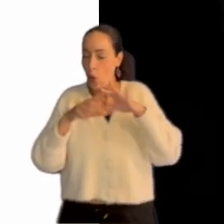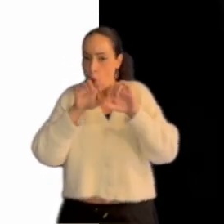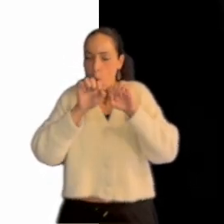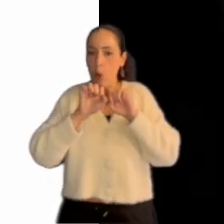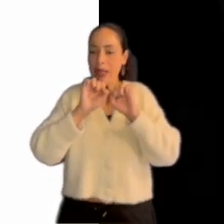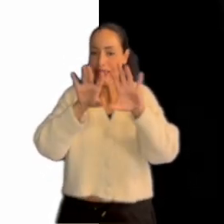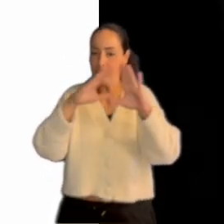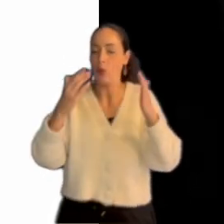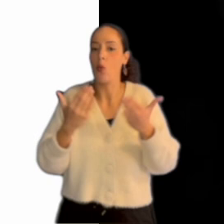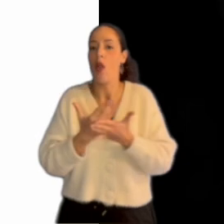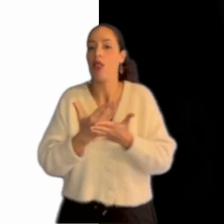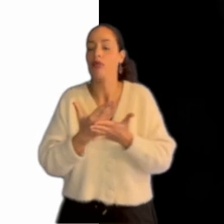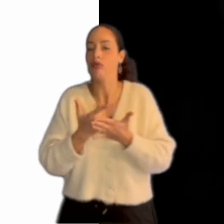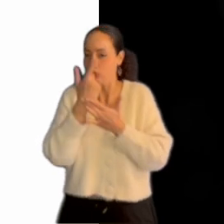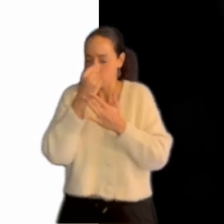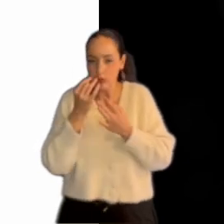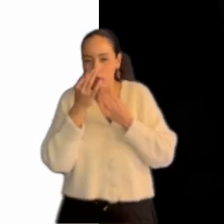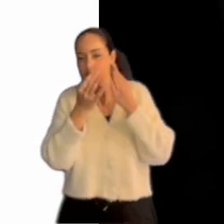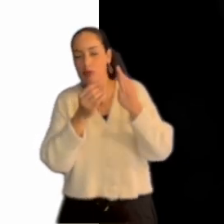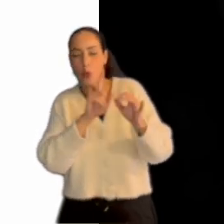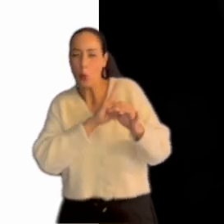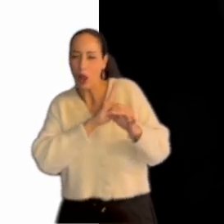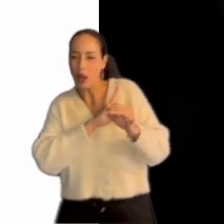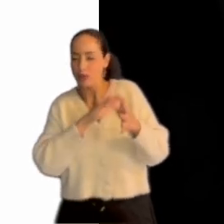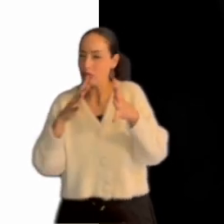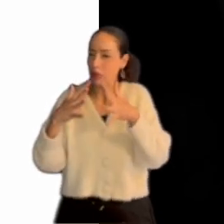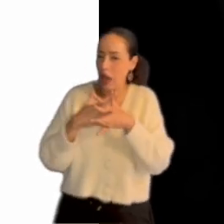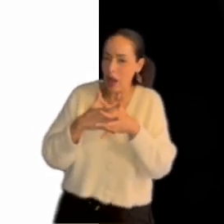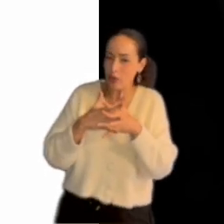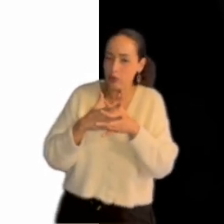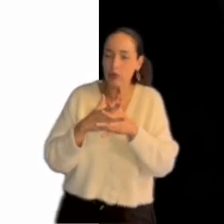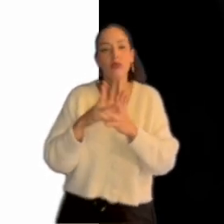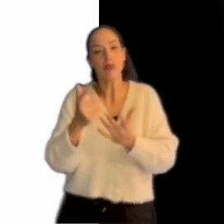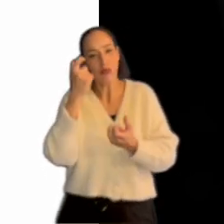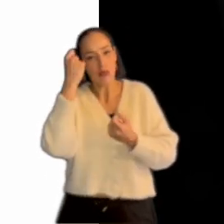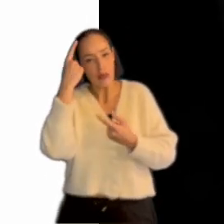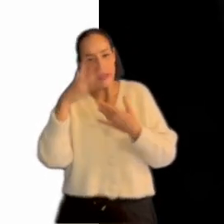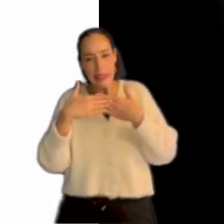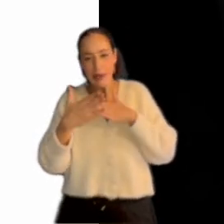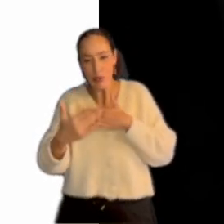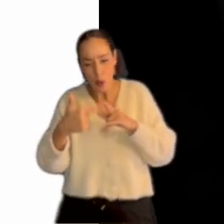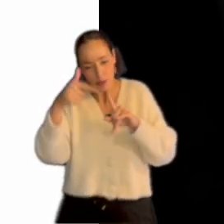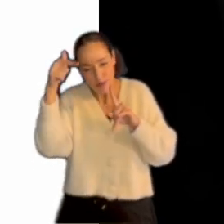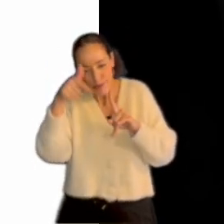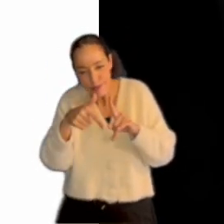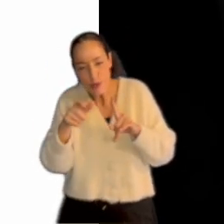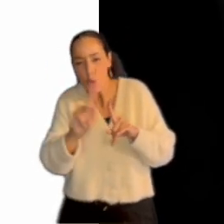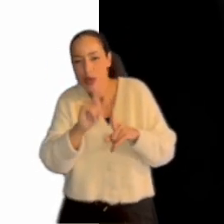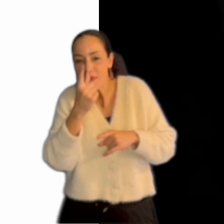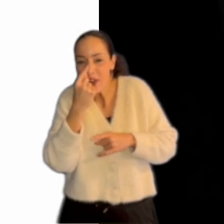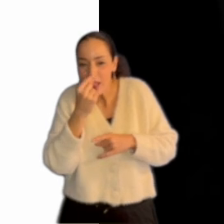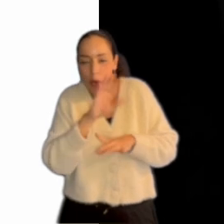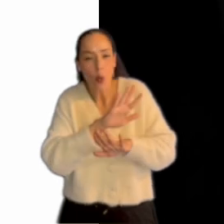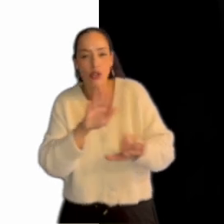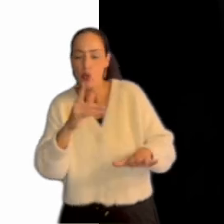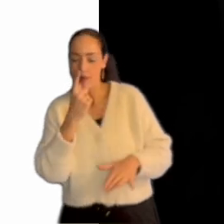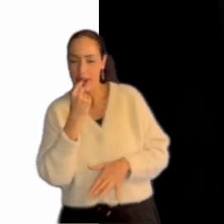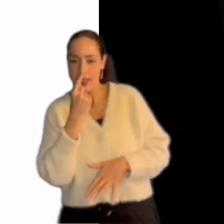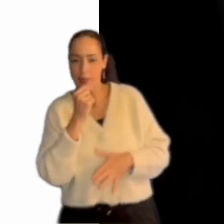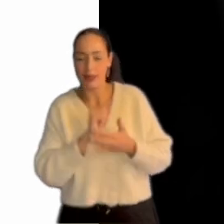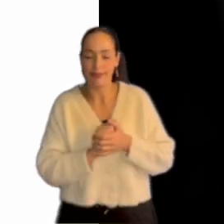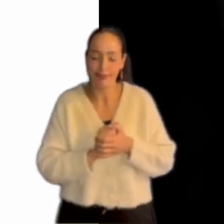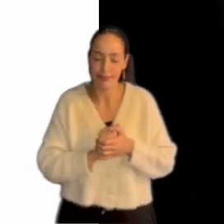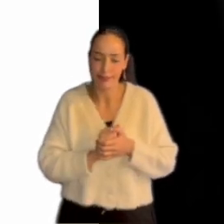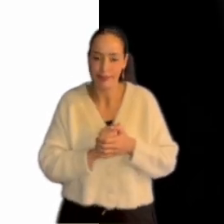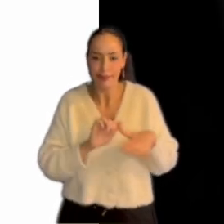available to him. We are introduced to his friends and family by name, allowing us to remind him of them during times of difficulty or struggle,